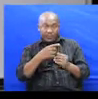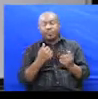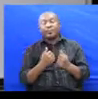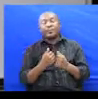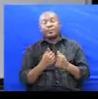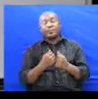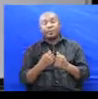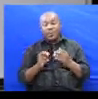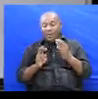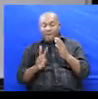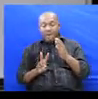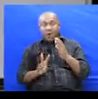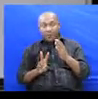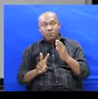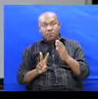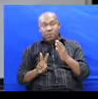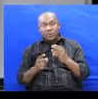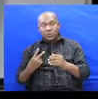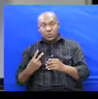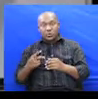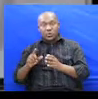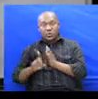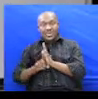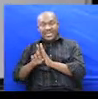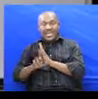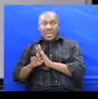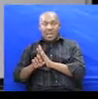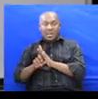as 2 grams, the volume we are given as 2 liters. So the